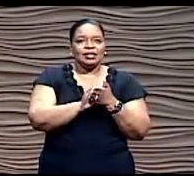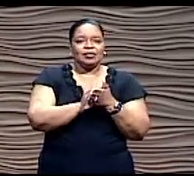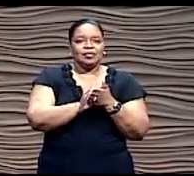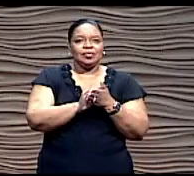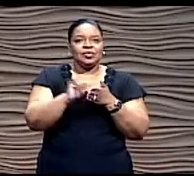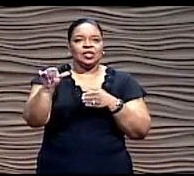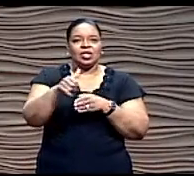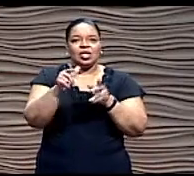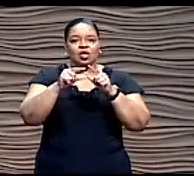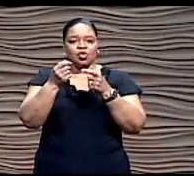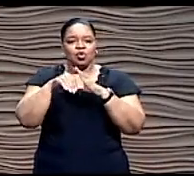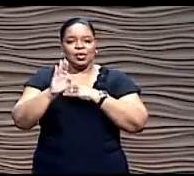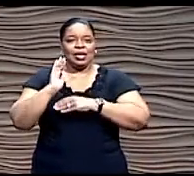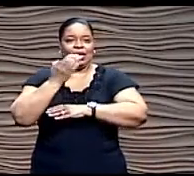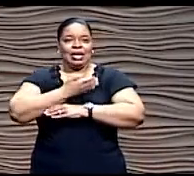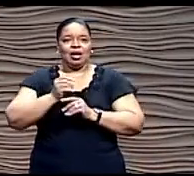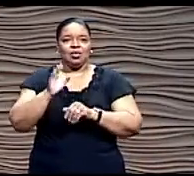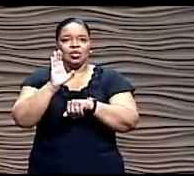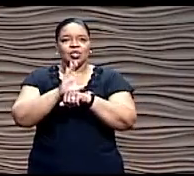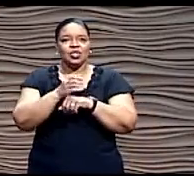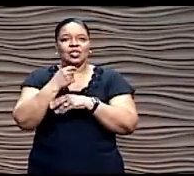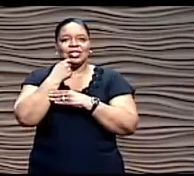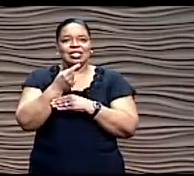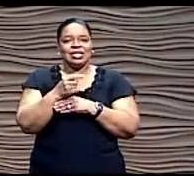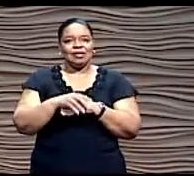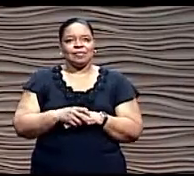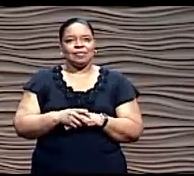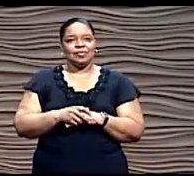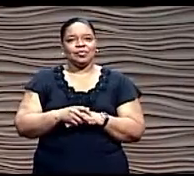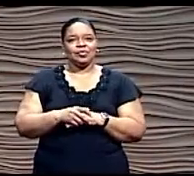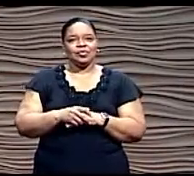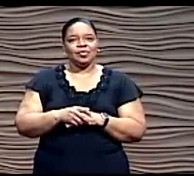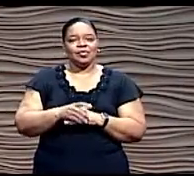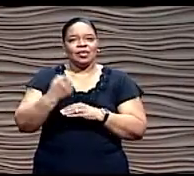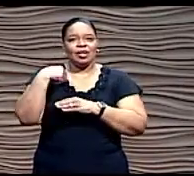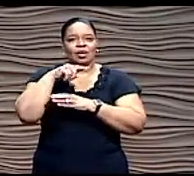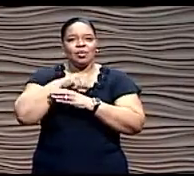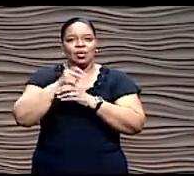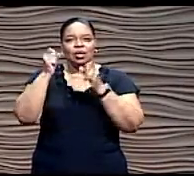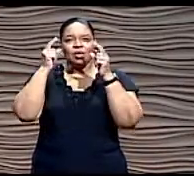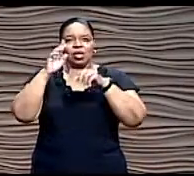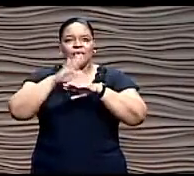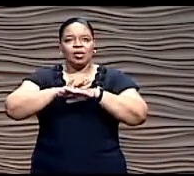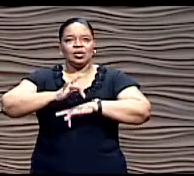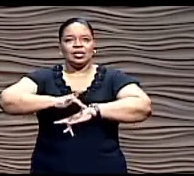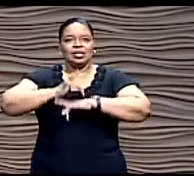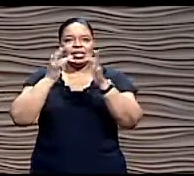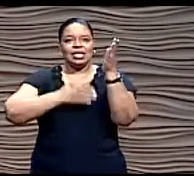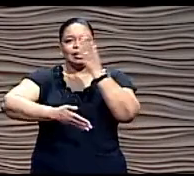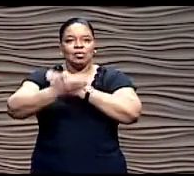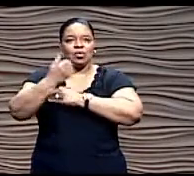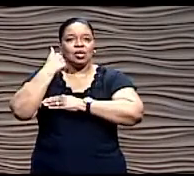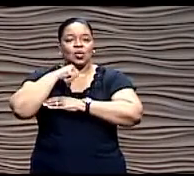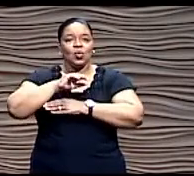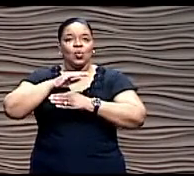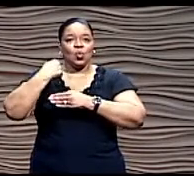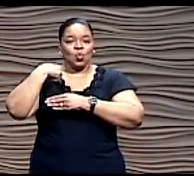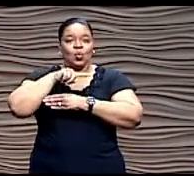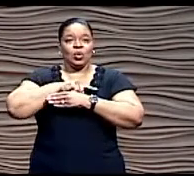church told me, it was fascinating, says, no, when we get up on Sunday morning, we actually get